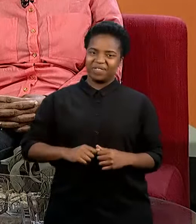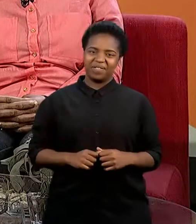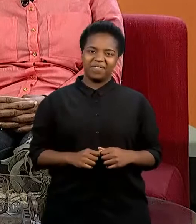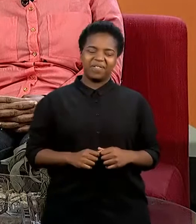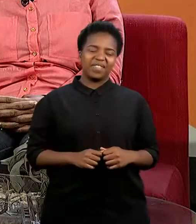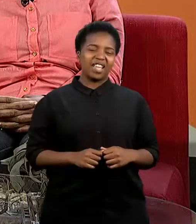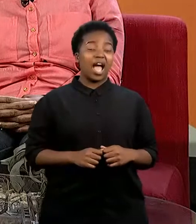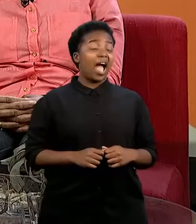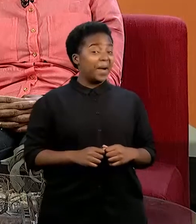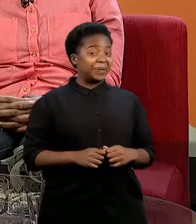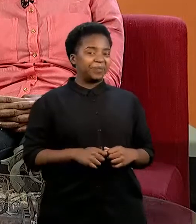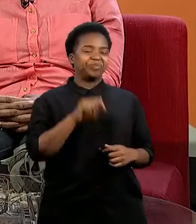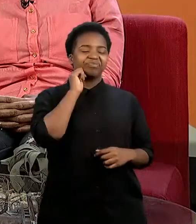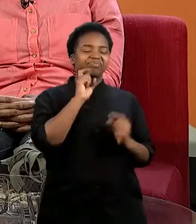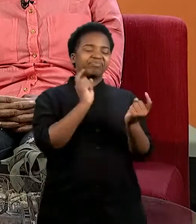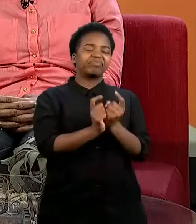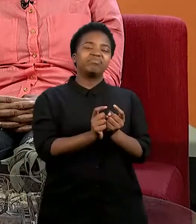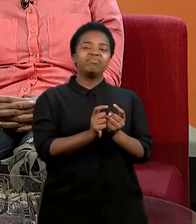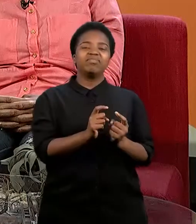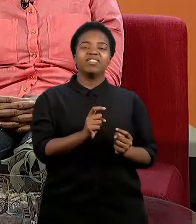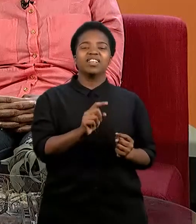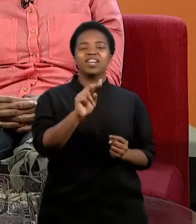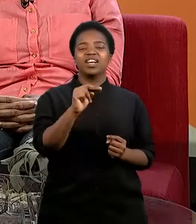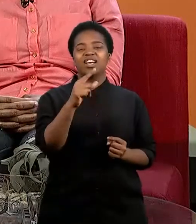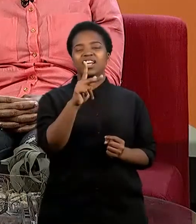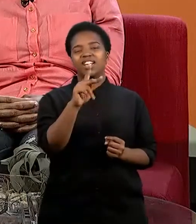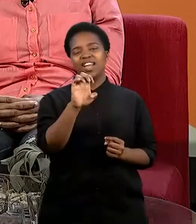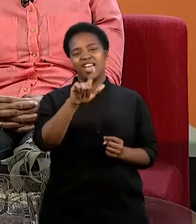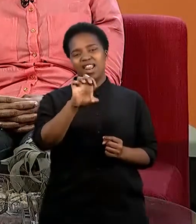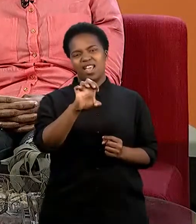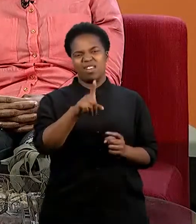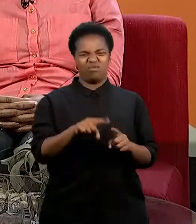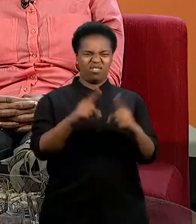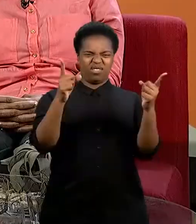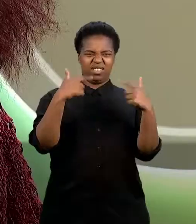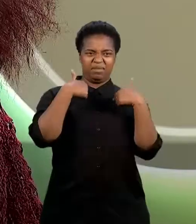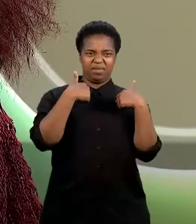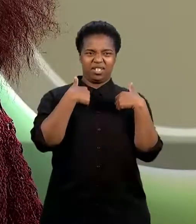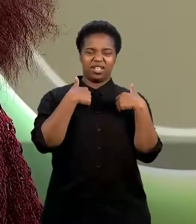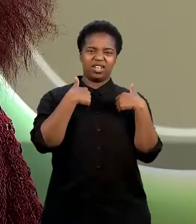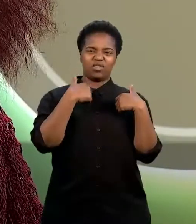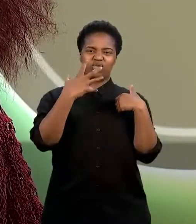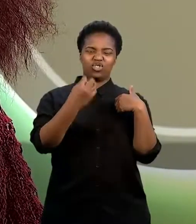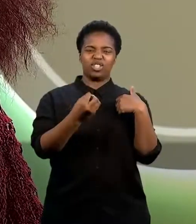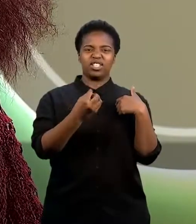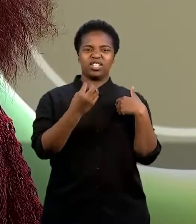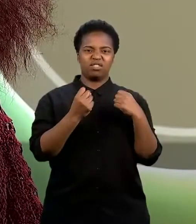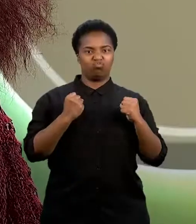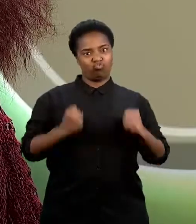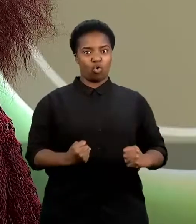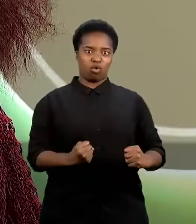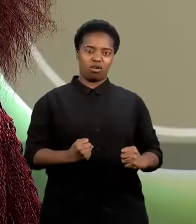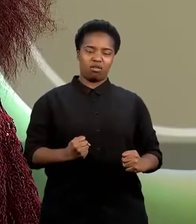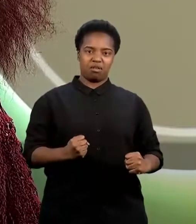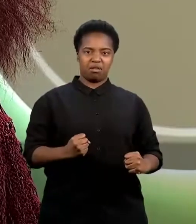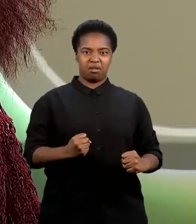wa hao? When I met Nkele, she's different to me. Like, she's got that bold,